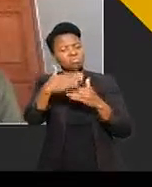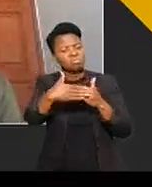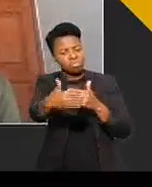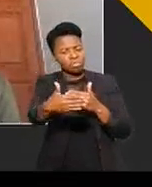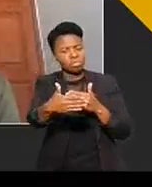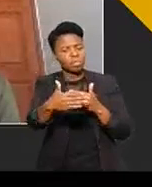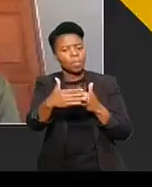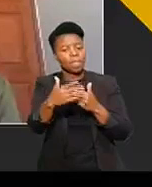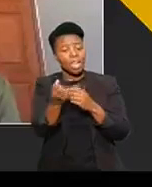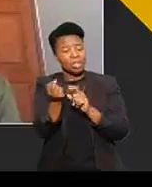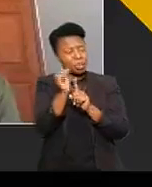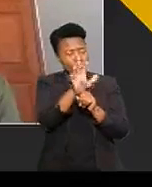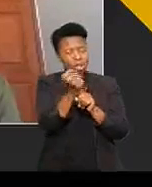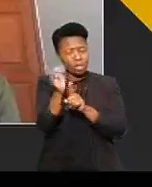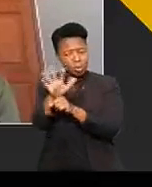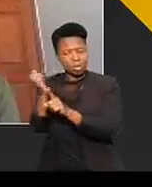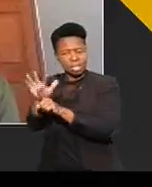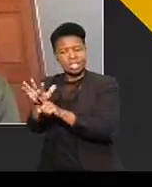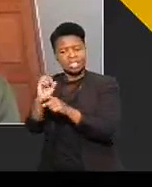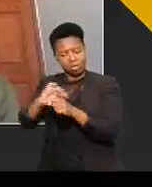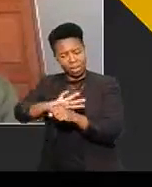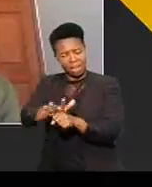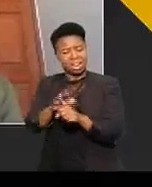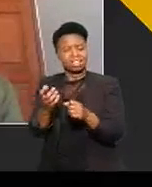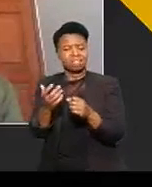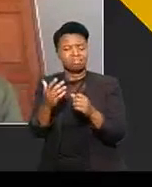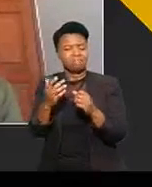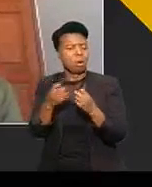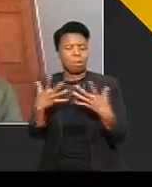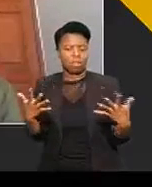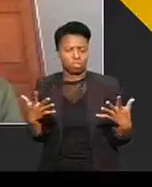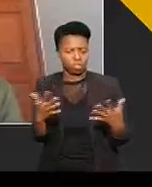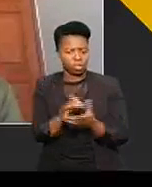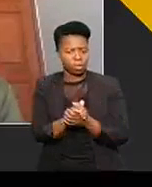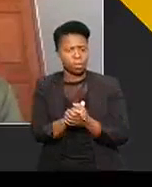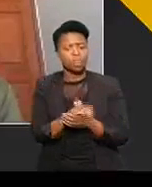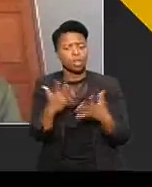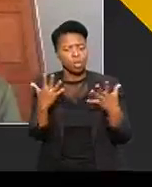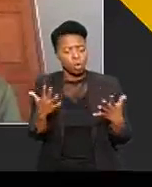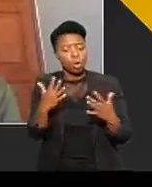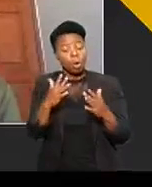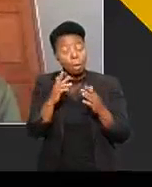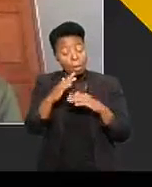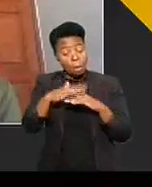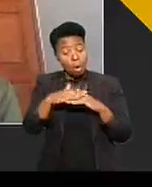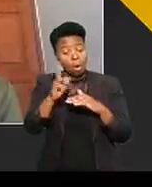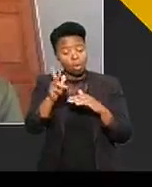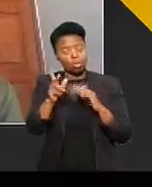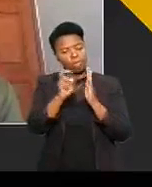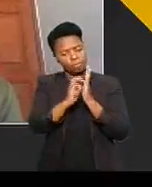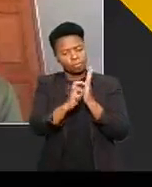what's the extent of exposure that we had to the virus. Lastly, I want to say, he mentioned a good point about regulation. Dr.